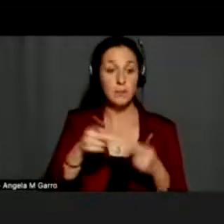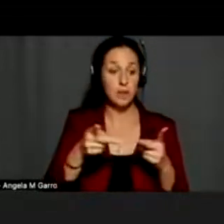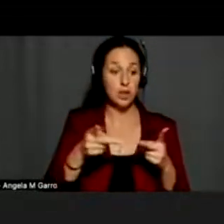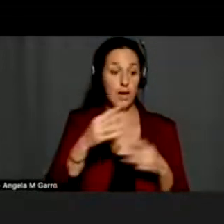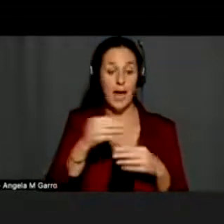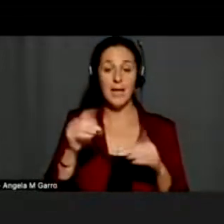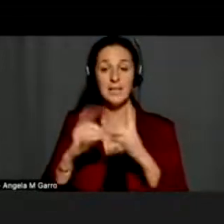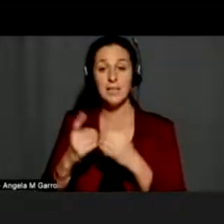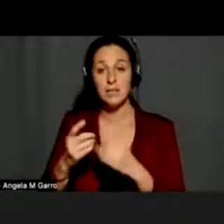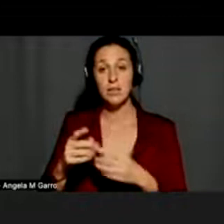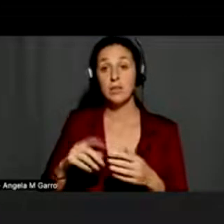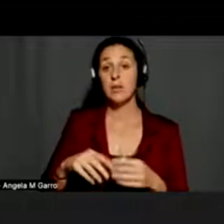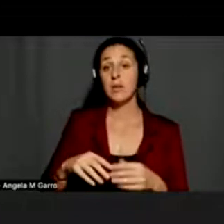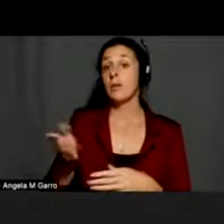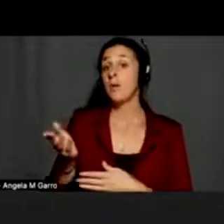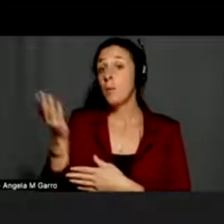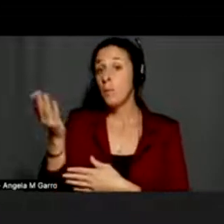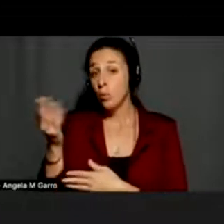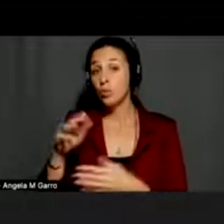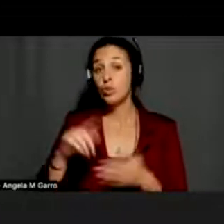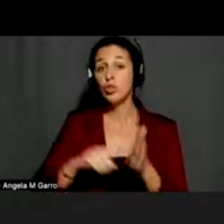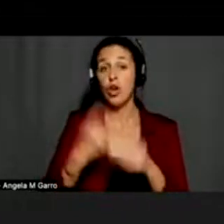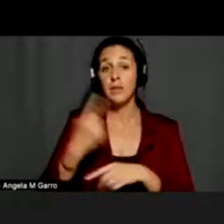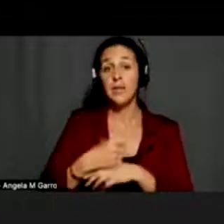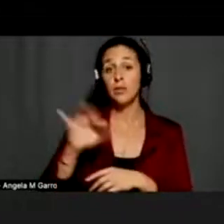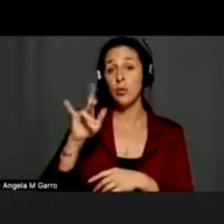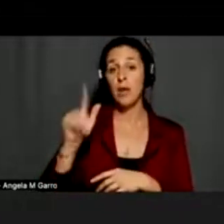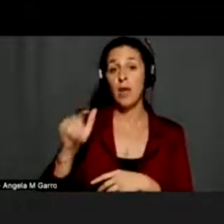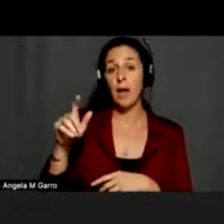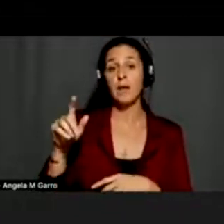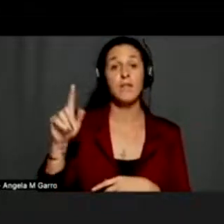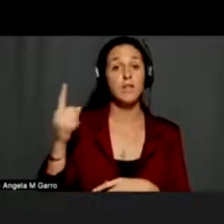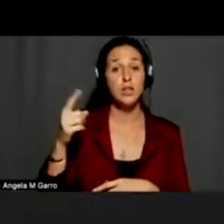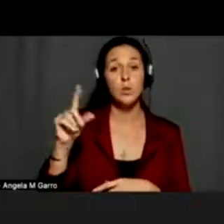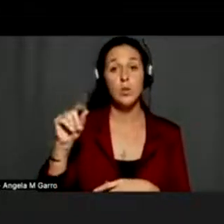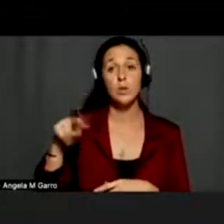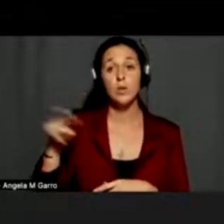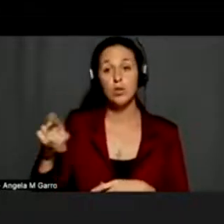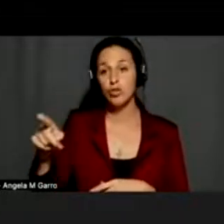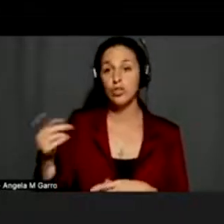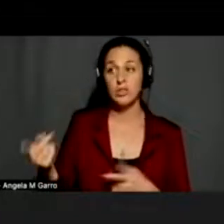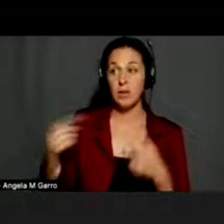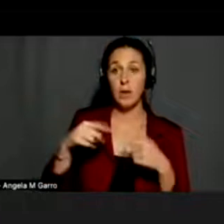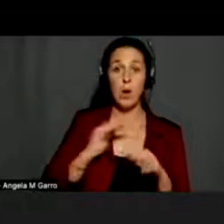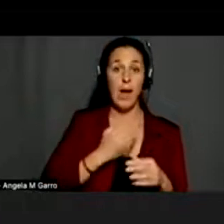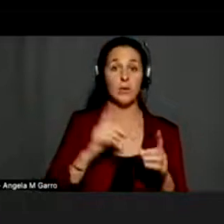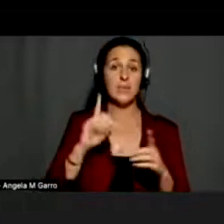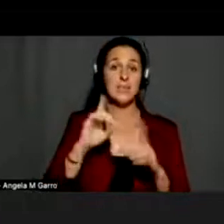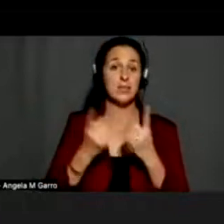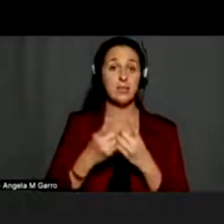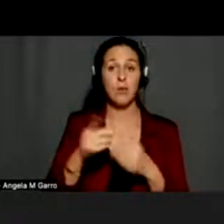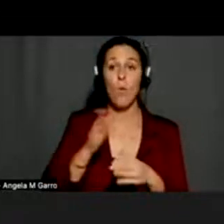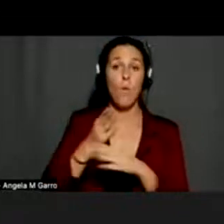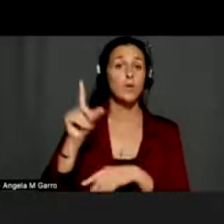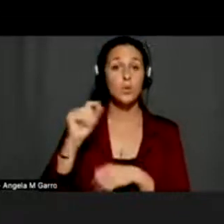proposed start date is July 1st, 2022. Diana comes to the district with over 20 years of experience in